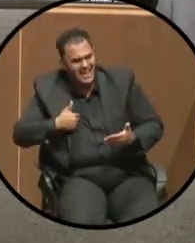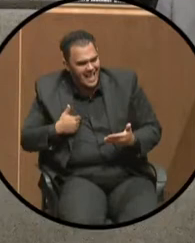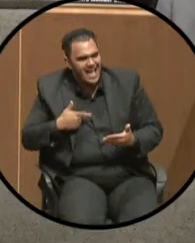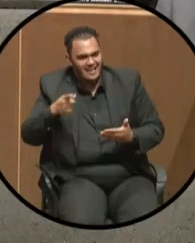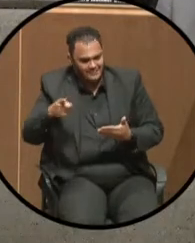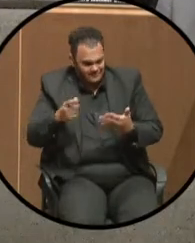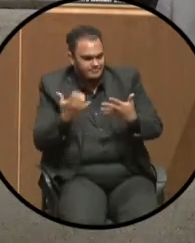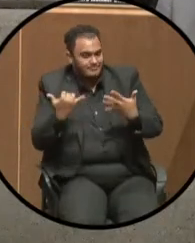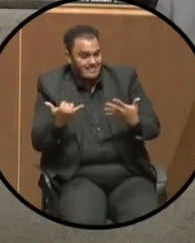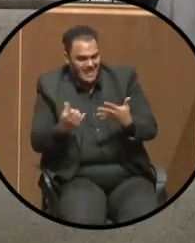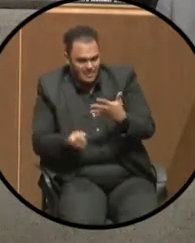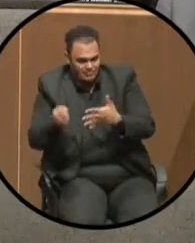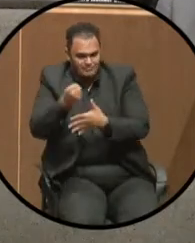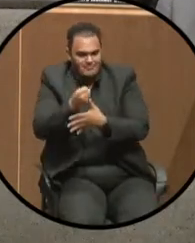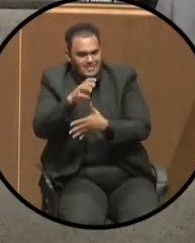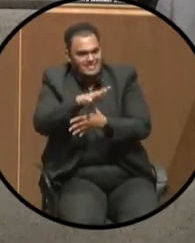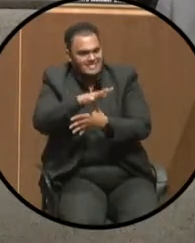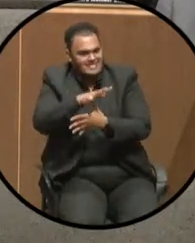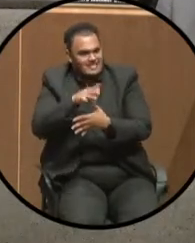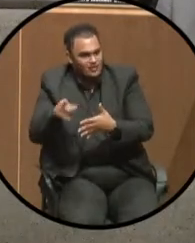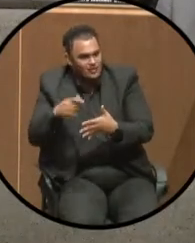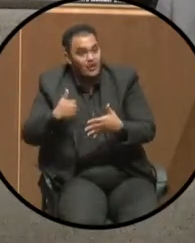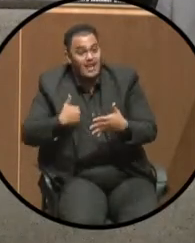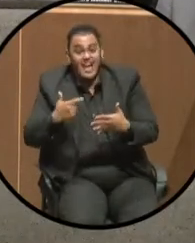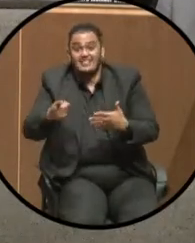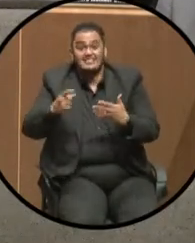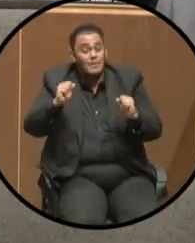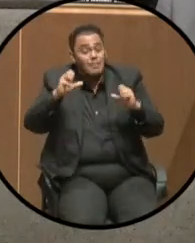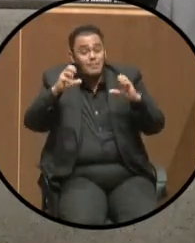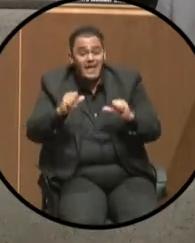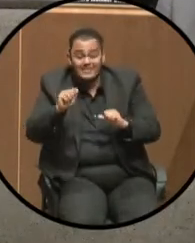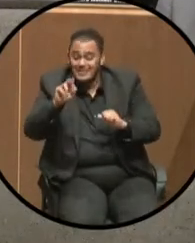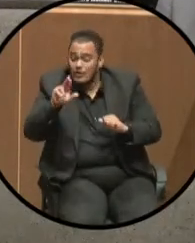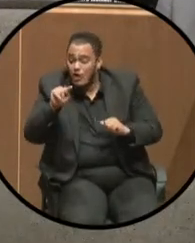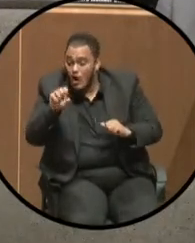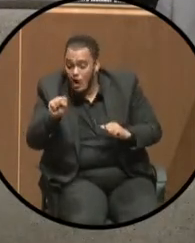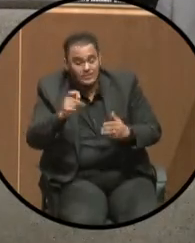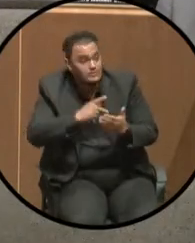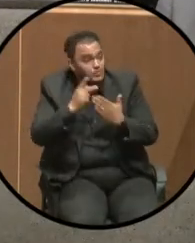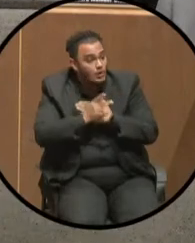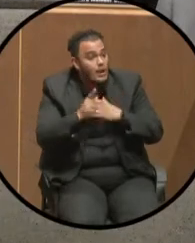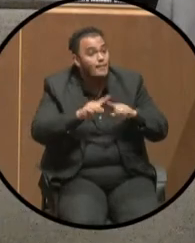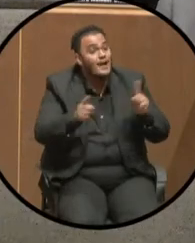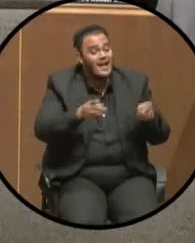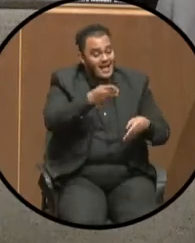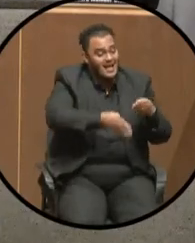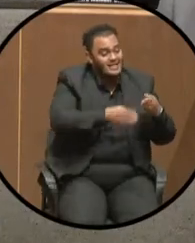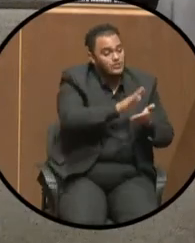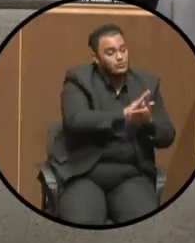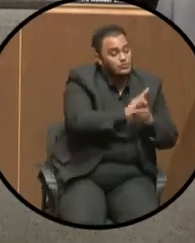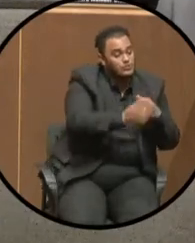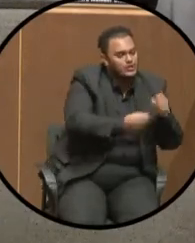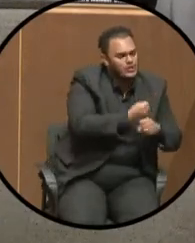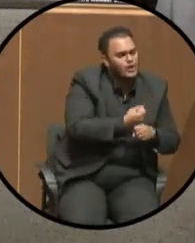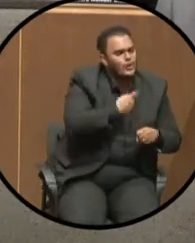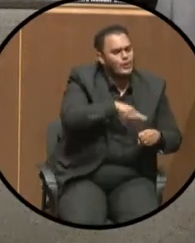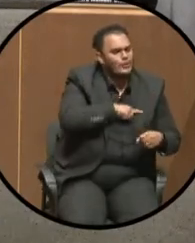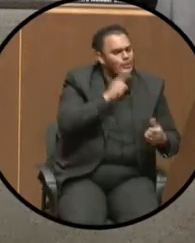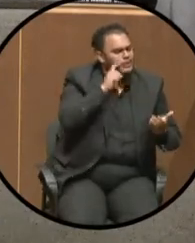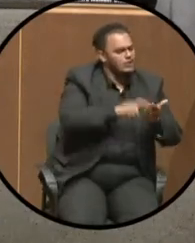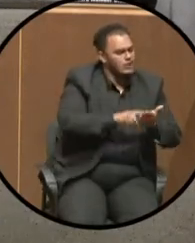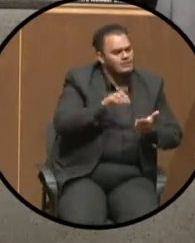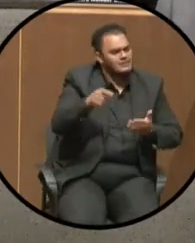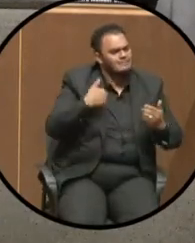from the amazing arts program that we have here in OCPS. However, at the end of the school year, we started noticing issues with his lungs and